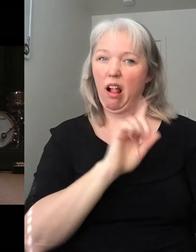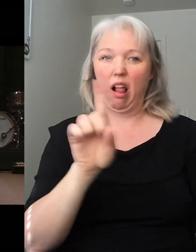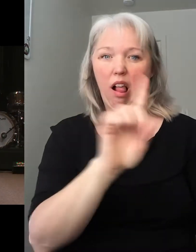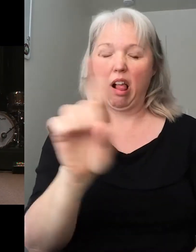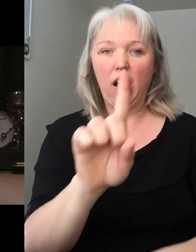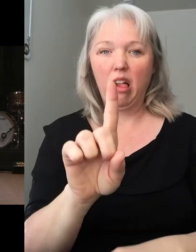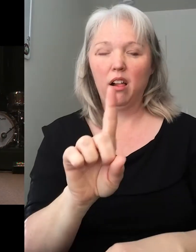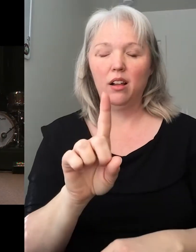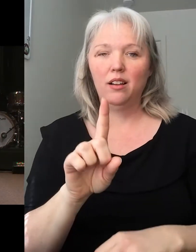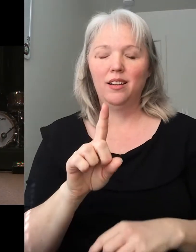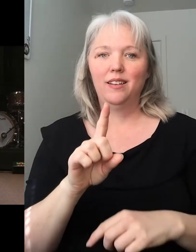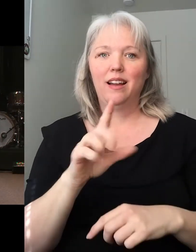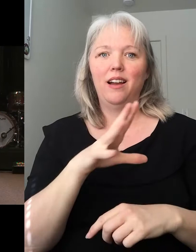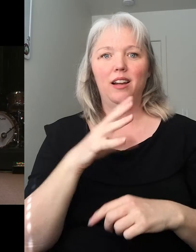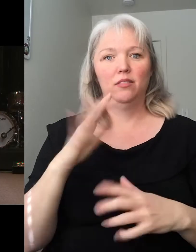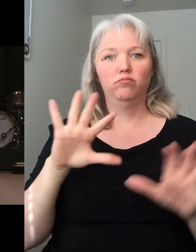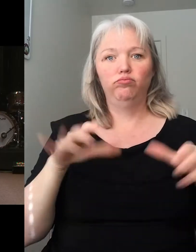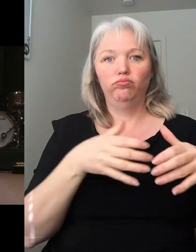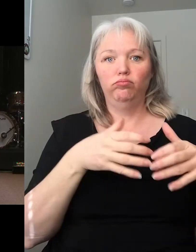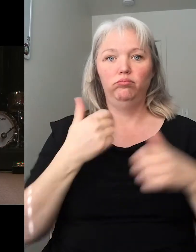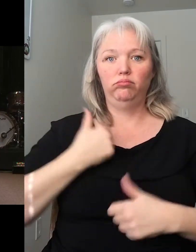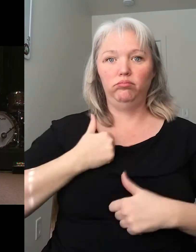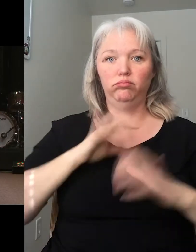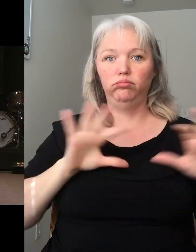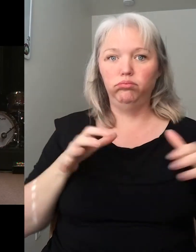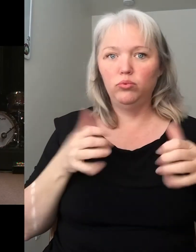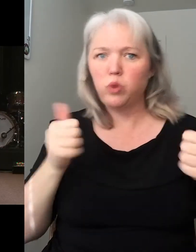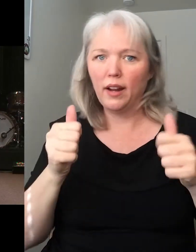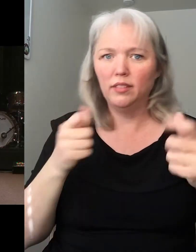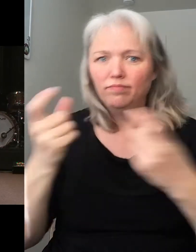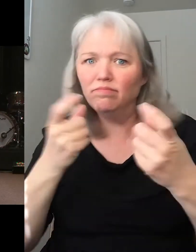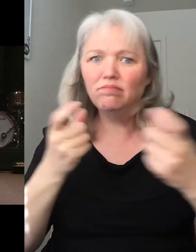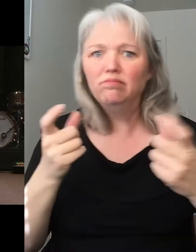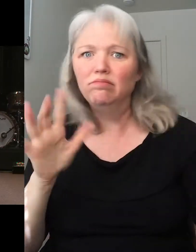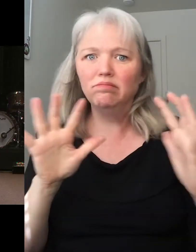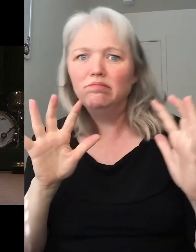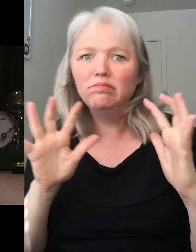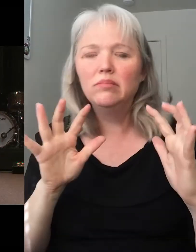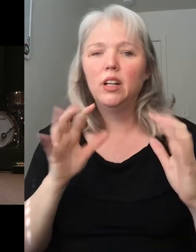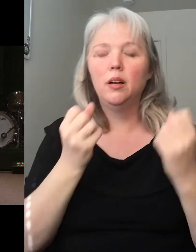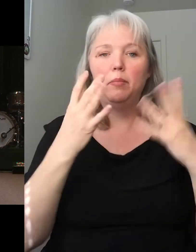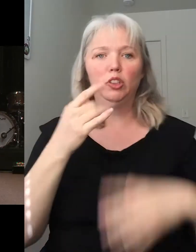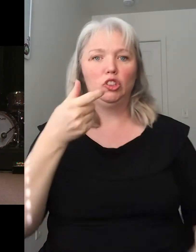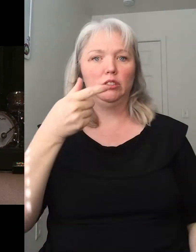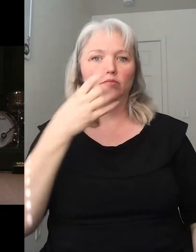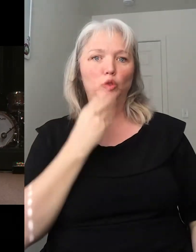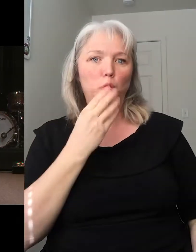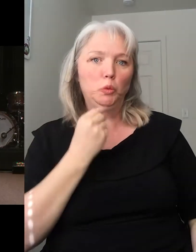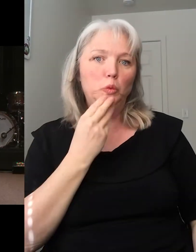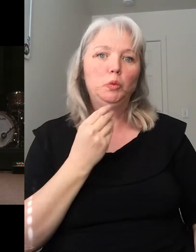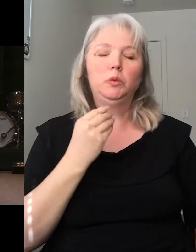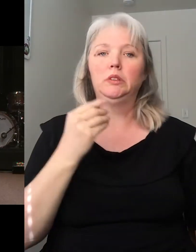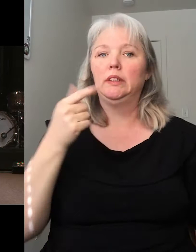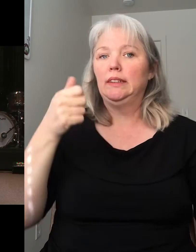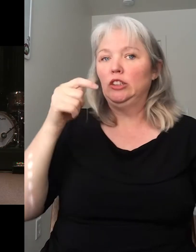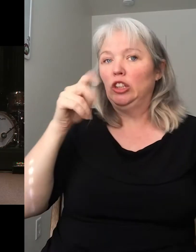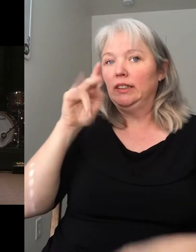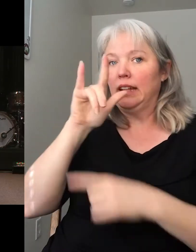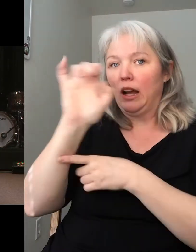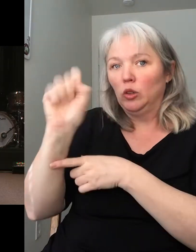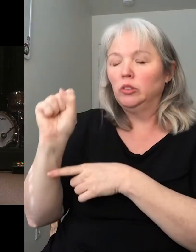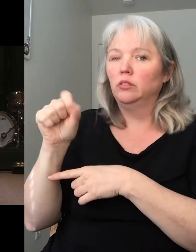tombs and a group of soldiers gathering around trying to contain him, and a bunch of Gentiles or Jews that are over